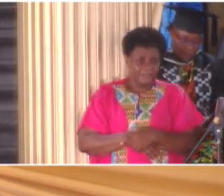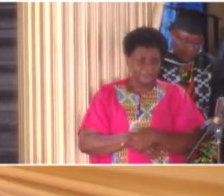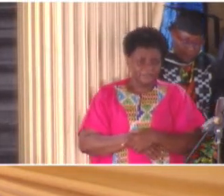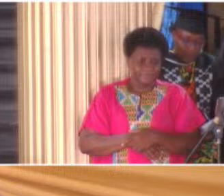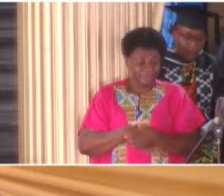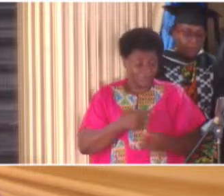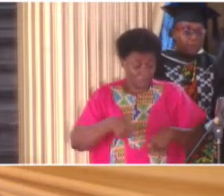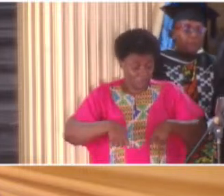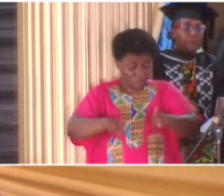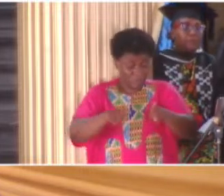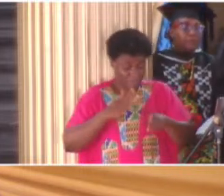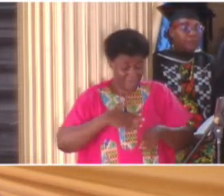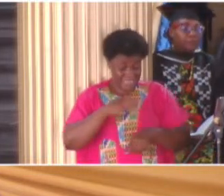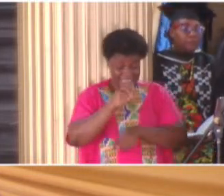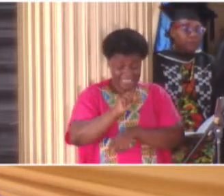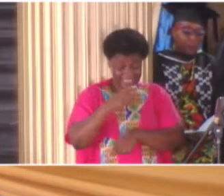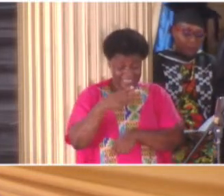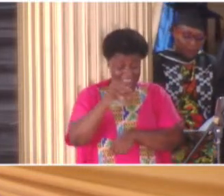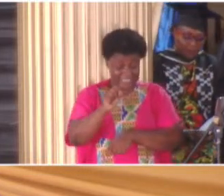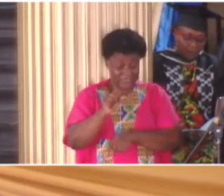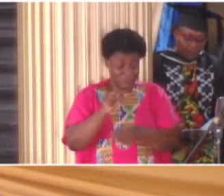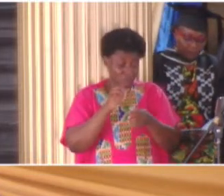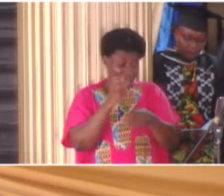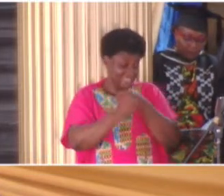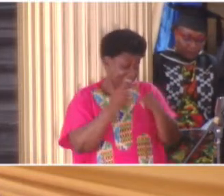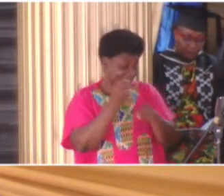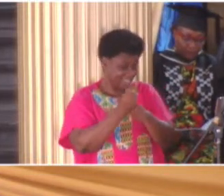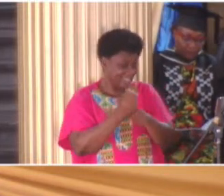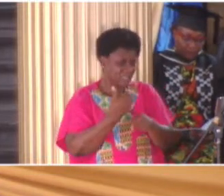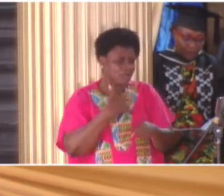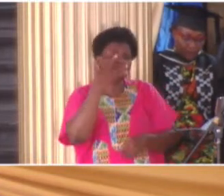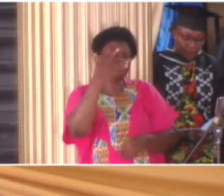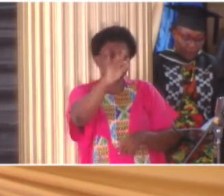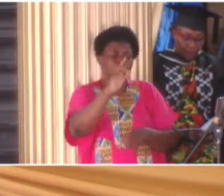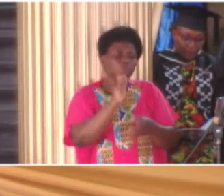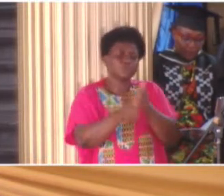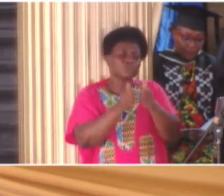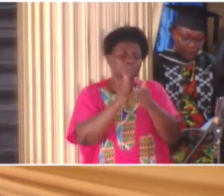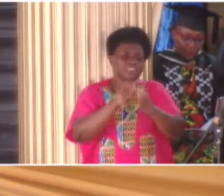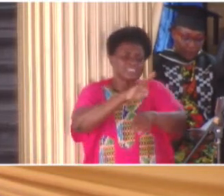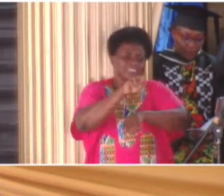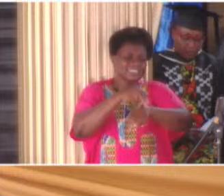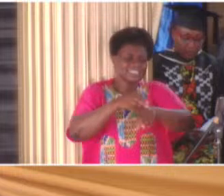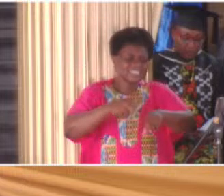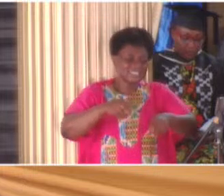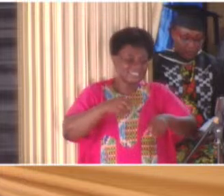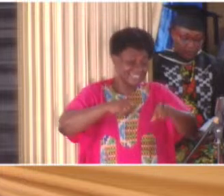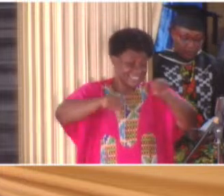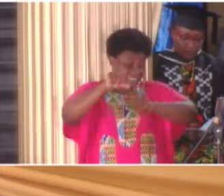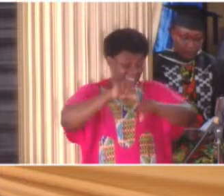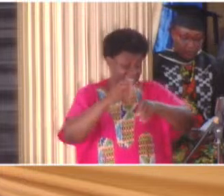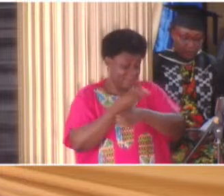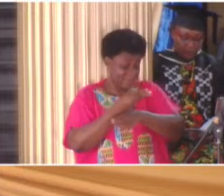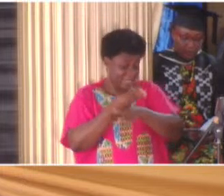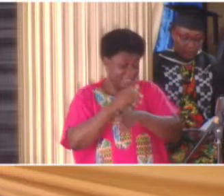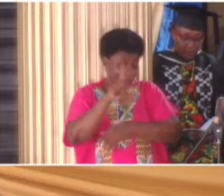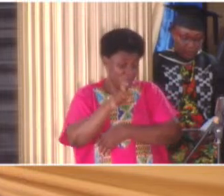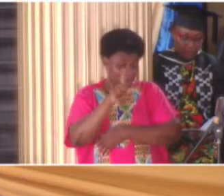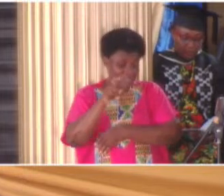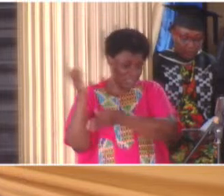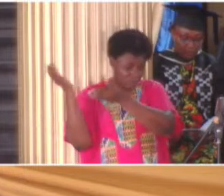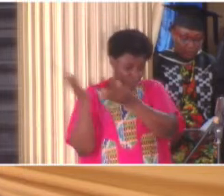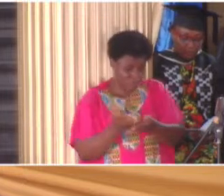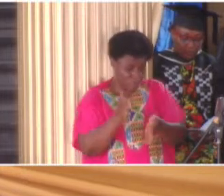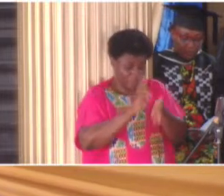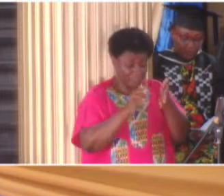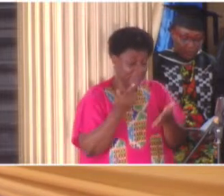During my senior high school years, I had the privilege of competing in the National Science and Maths Quiz, which brought me to the